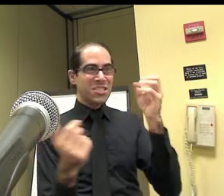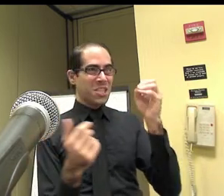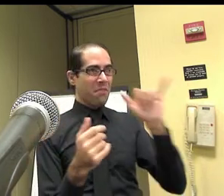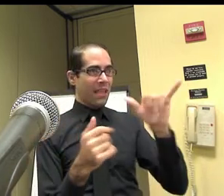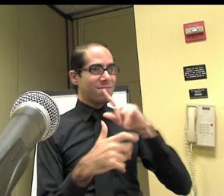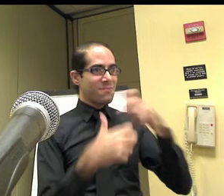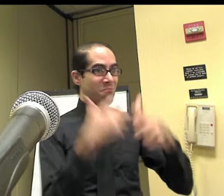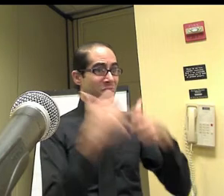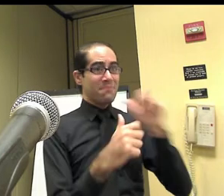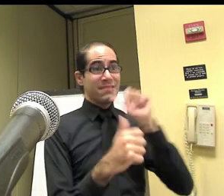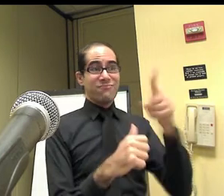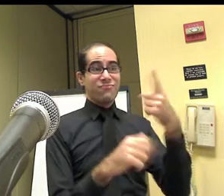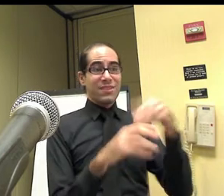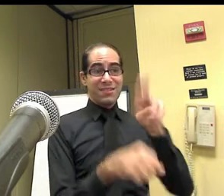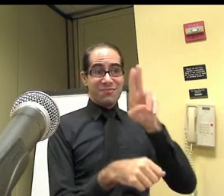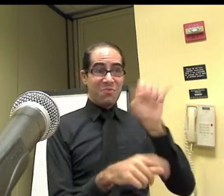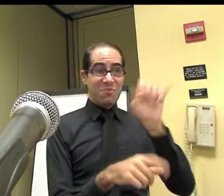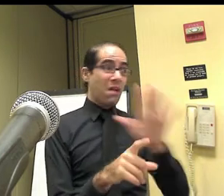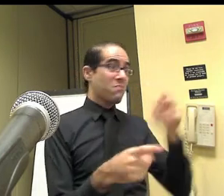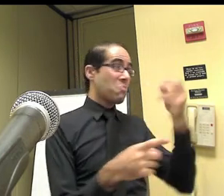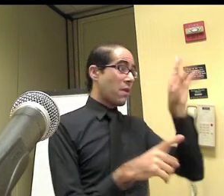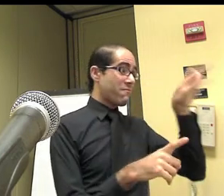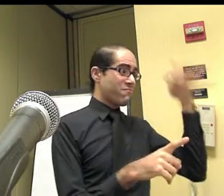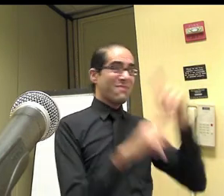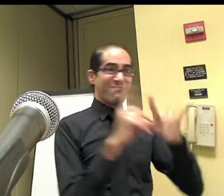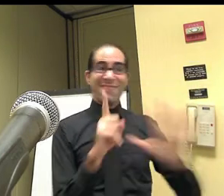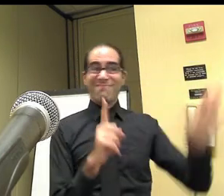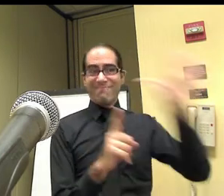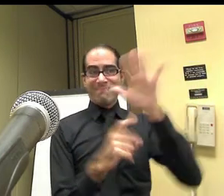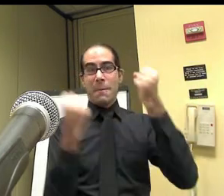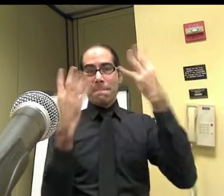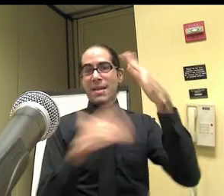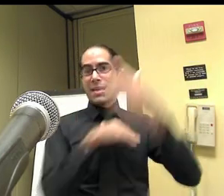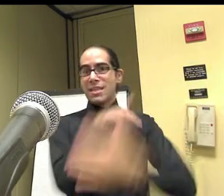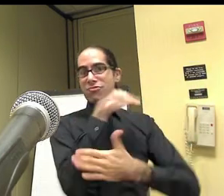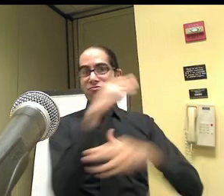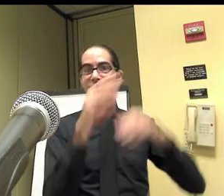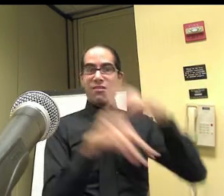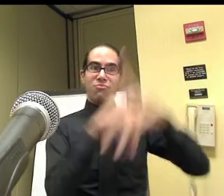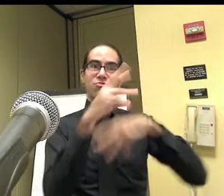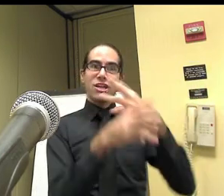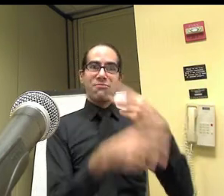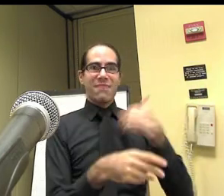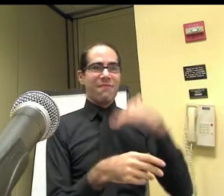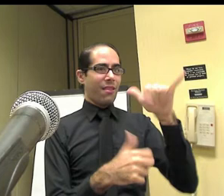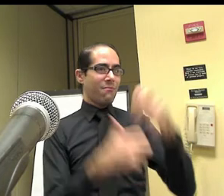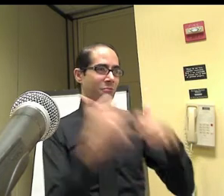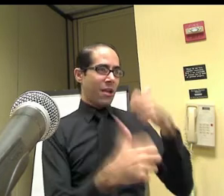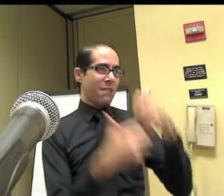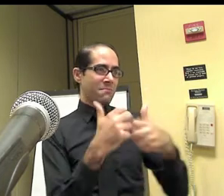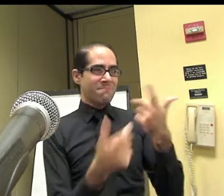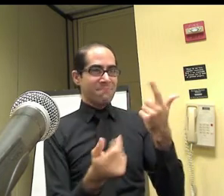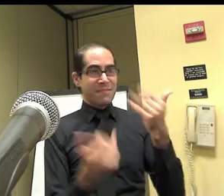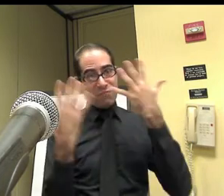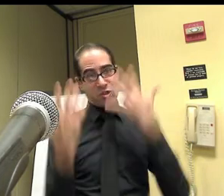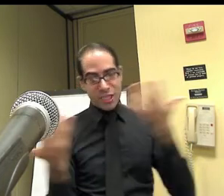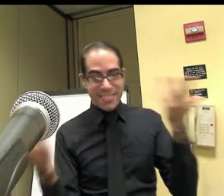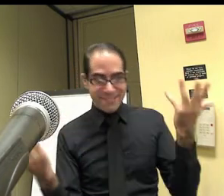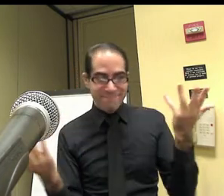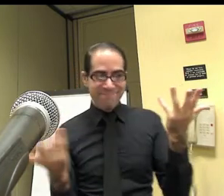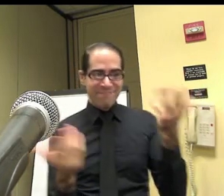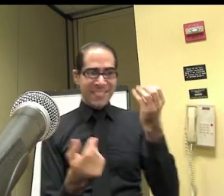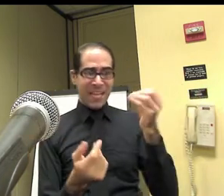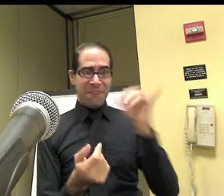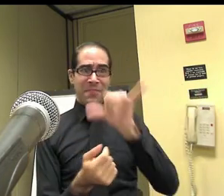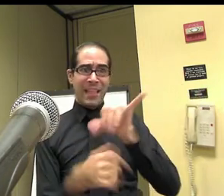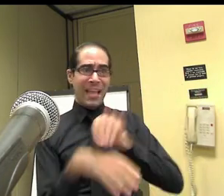language issue of reading. So that is a problem in the U.S. and France and all over, more than likely, in other countries in the world.